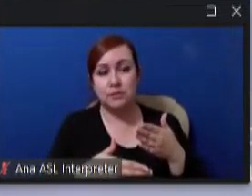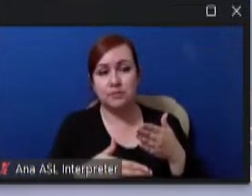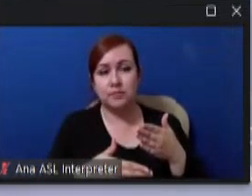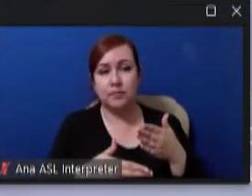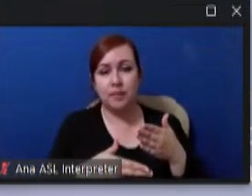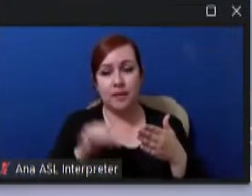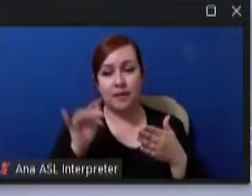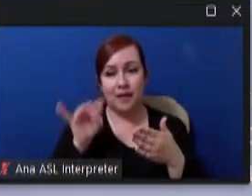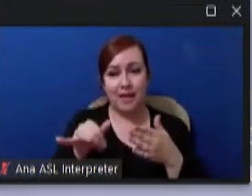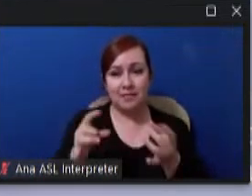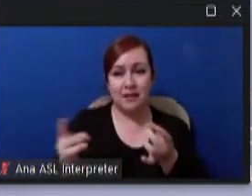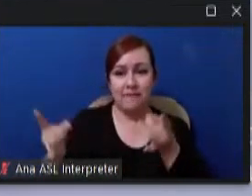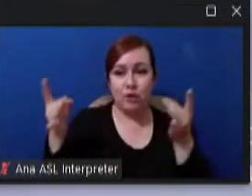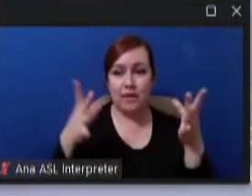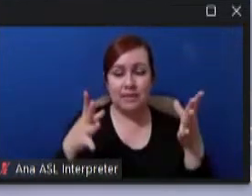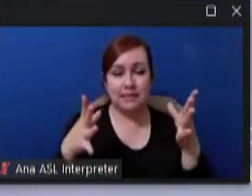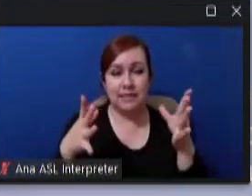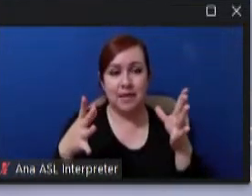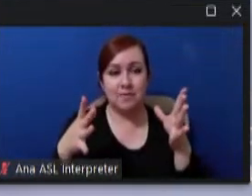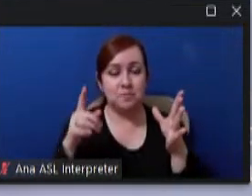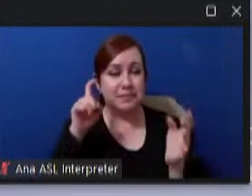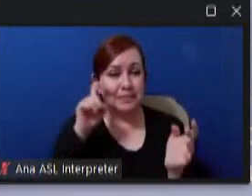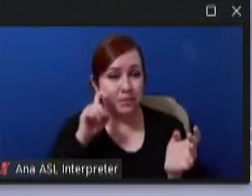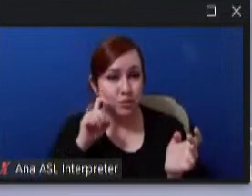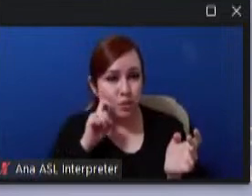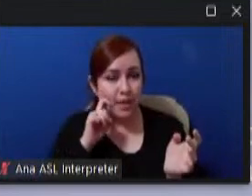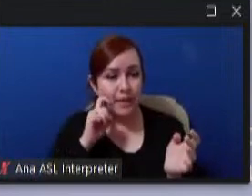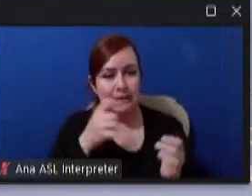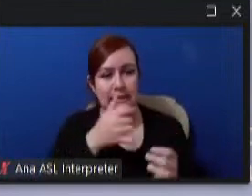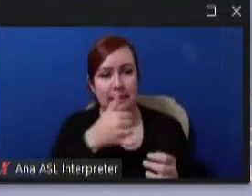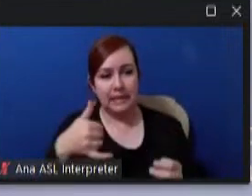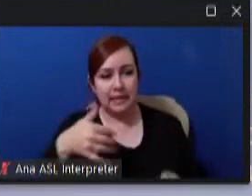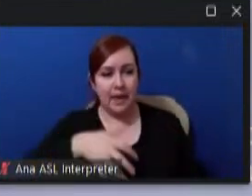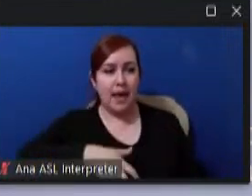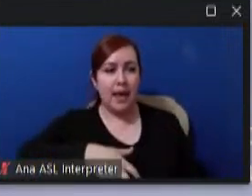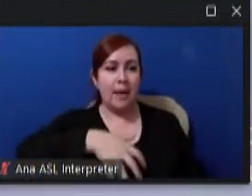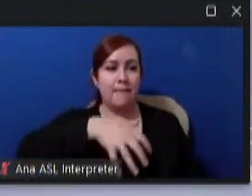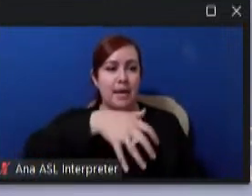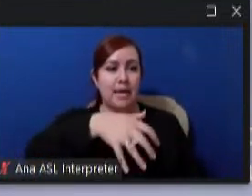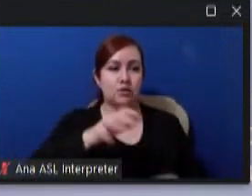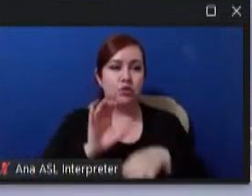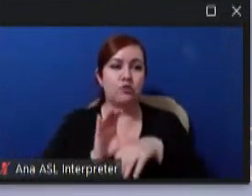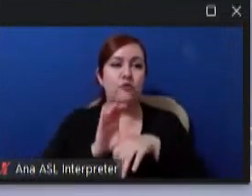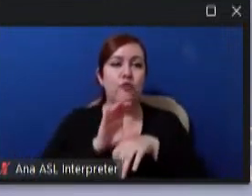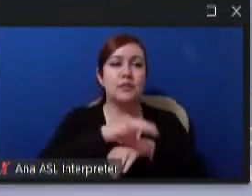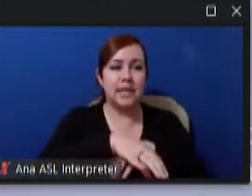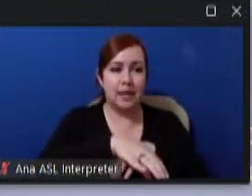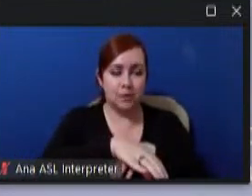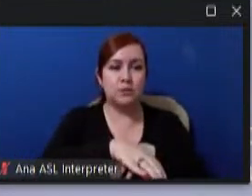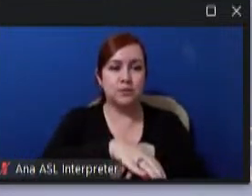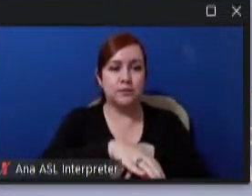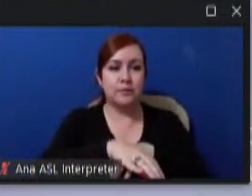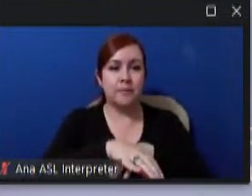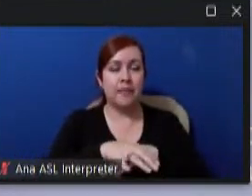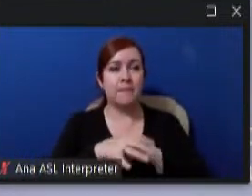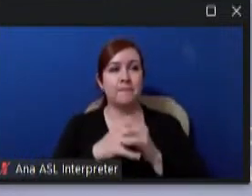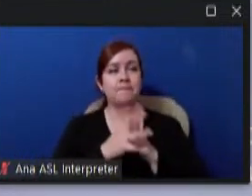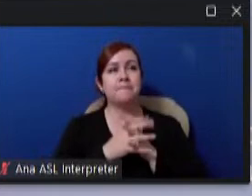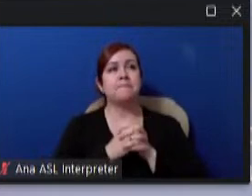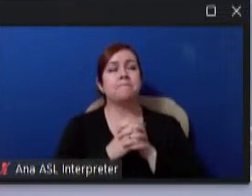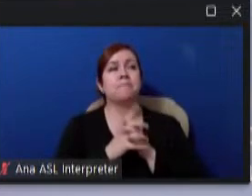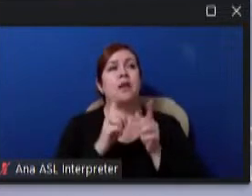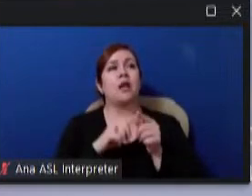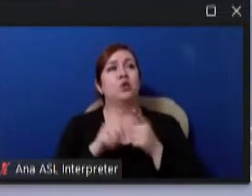which have these types of results: sexual violence that leads to forced pregnancy.